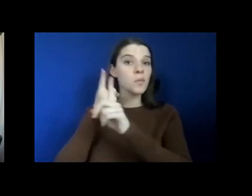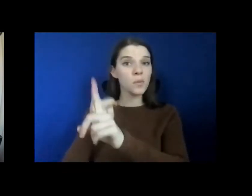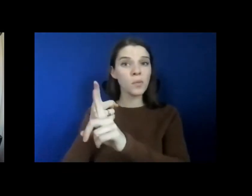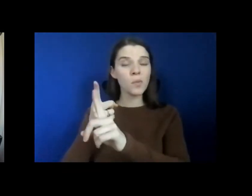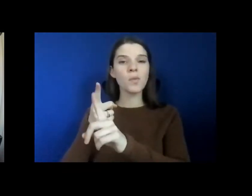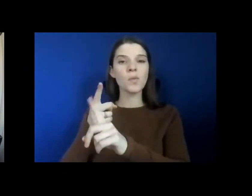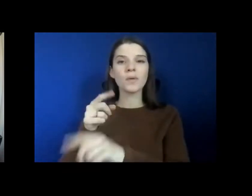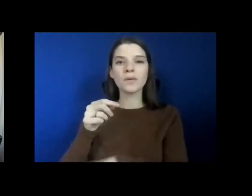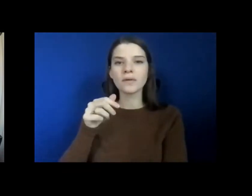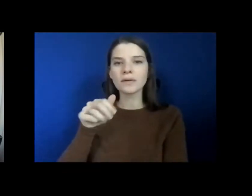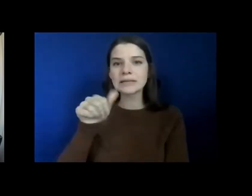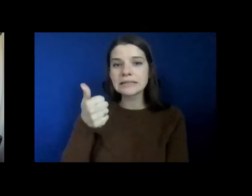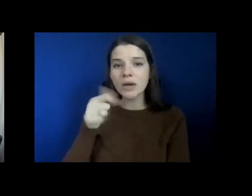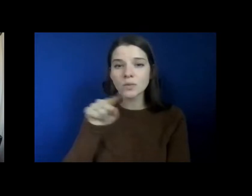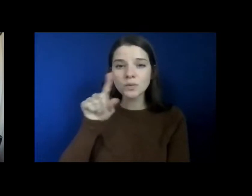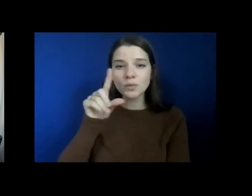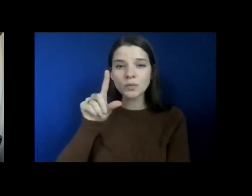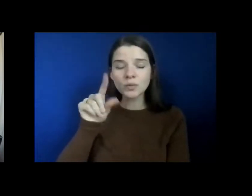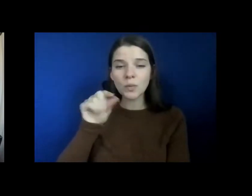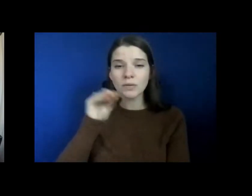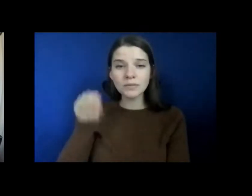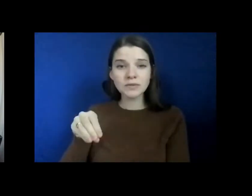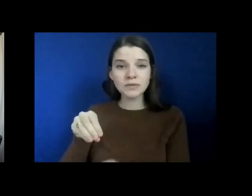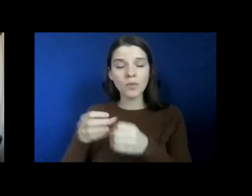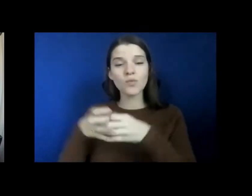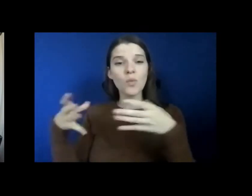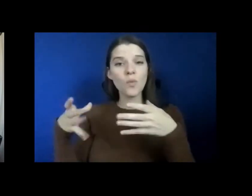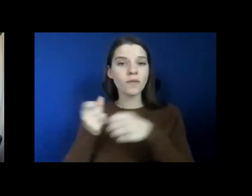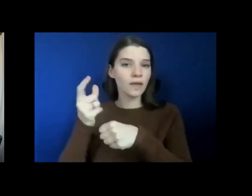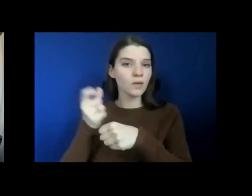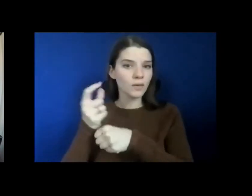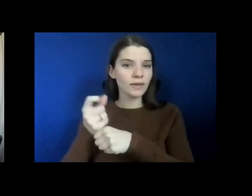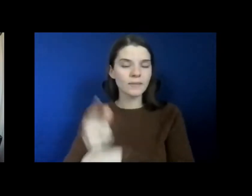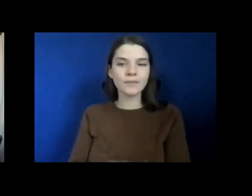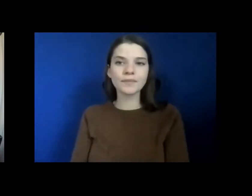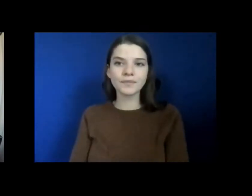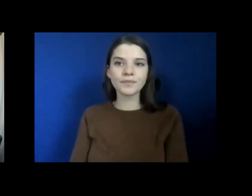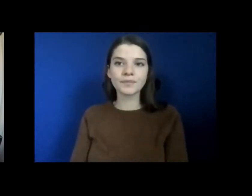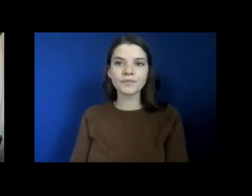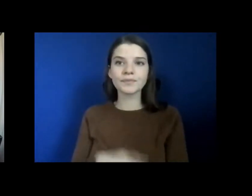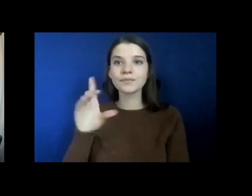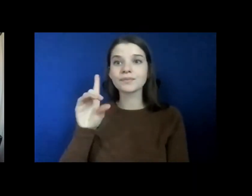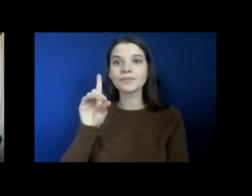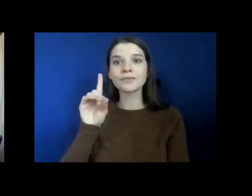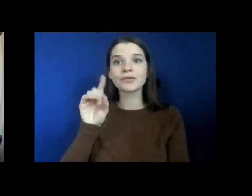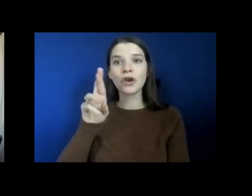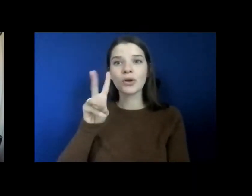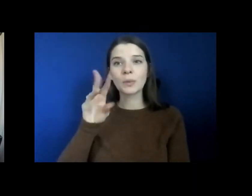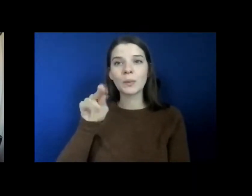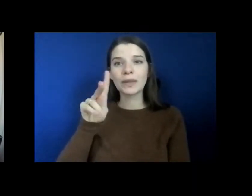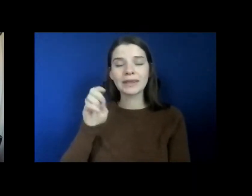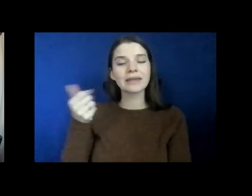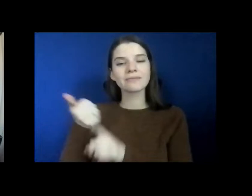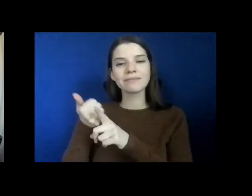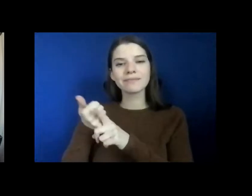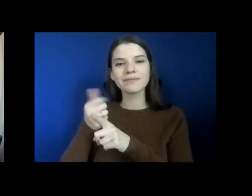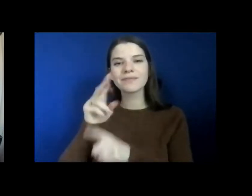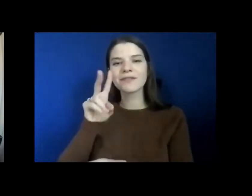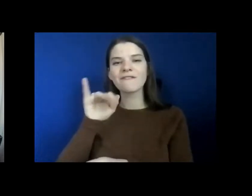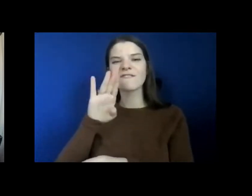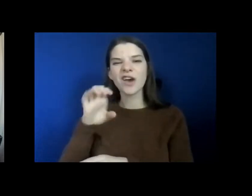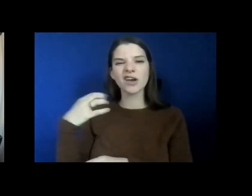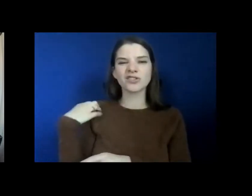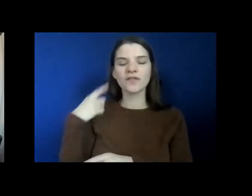to 20% growth annually. Dr. Wilkie is currently the Vice Chair of Research for